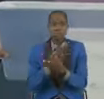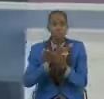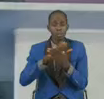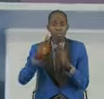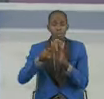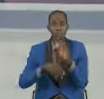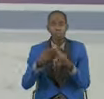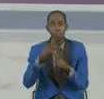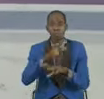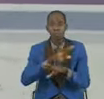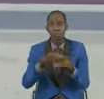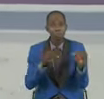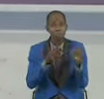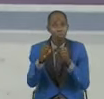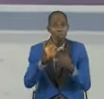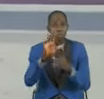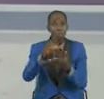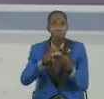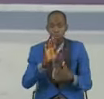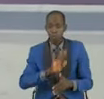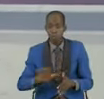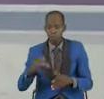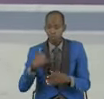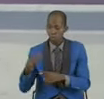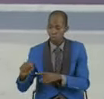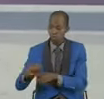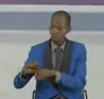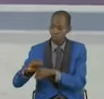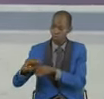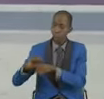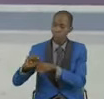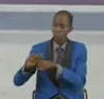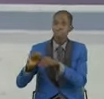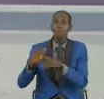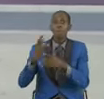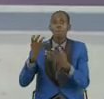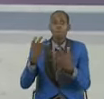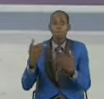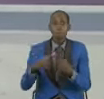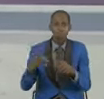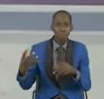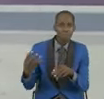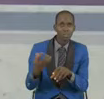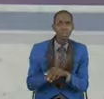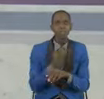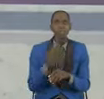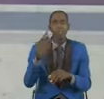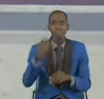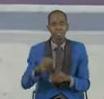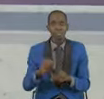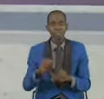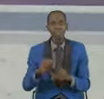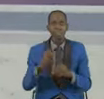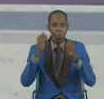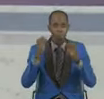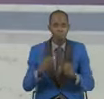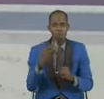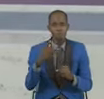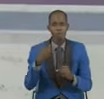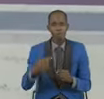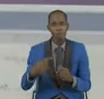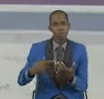own children you have raised up, they are taking the kernel of the gospel, the power of the gospel,